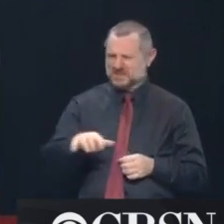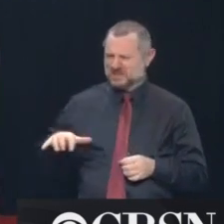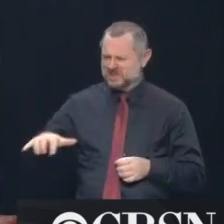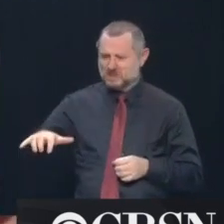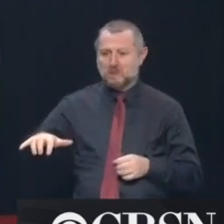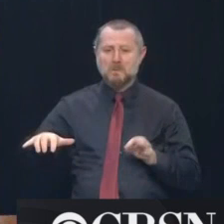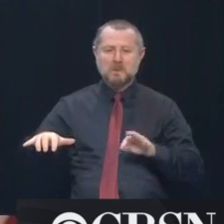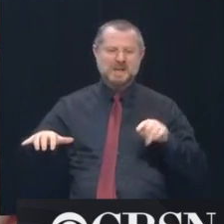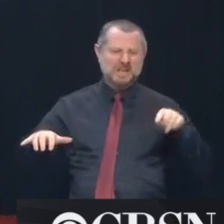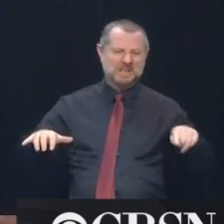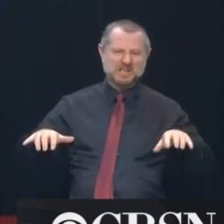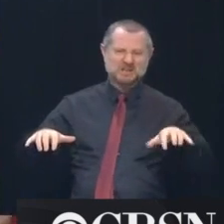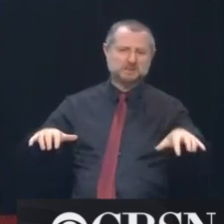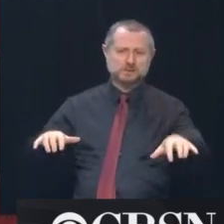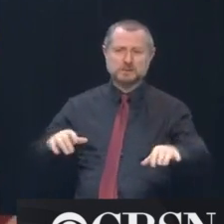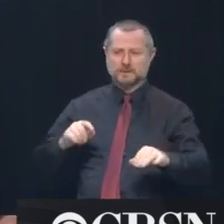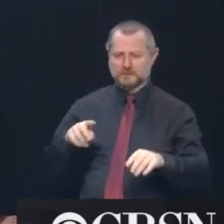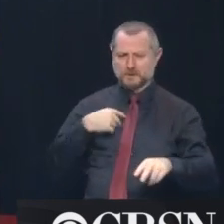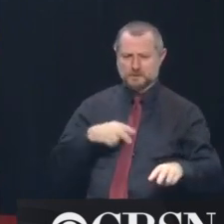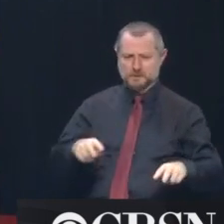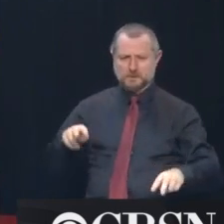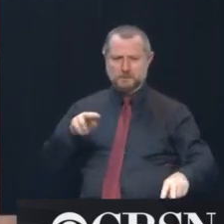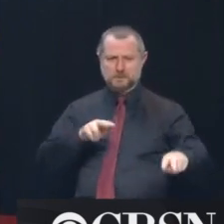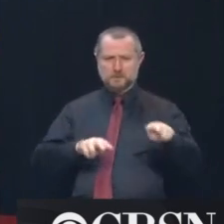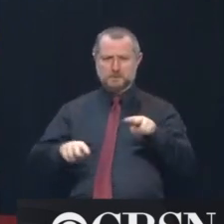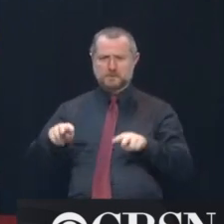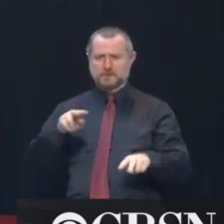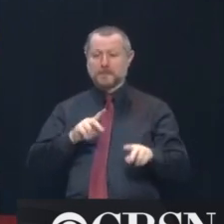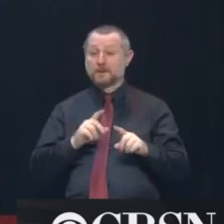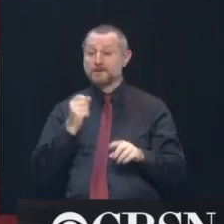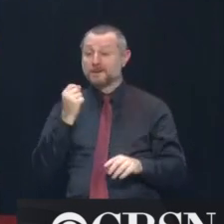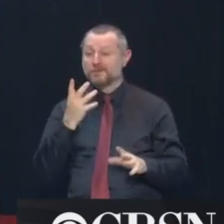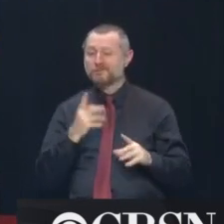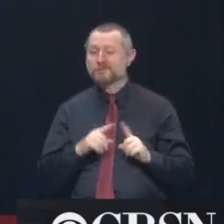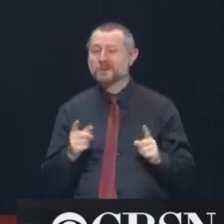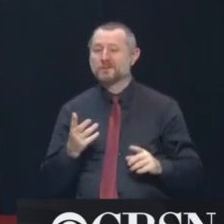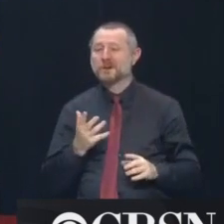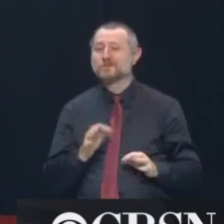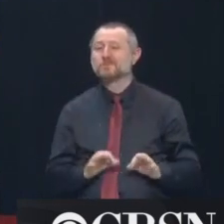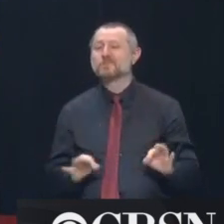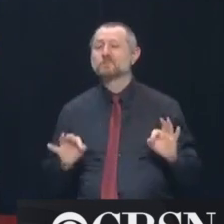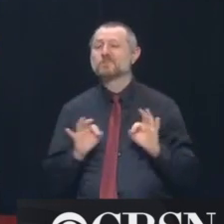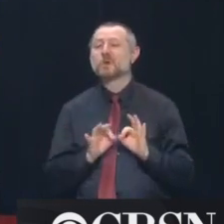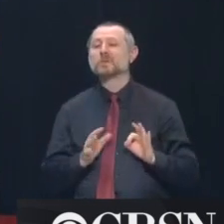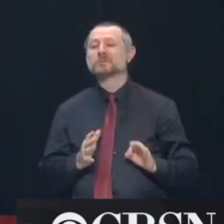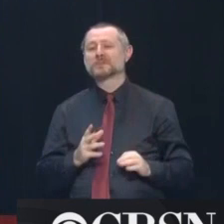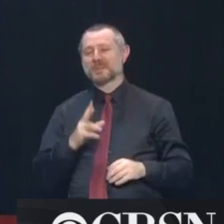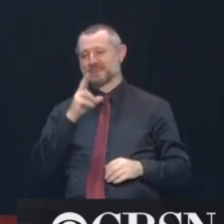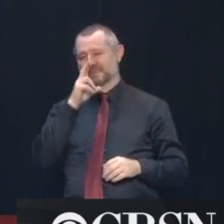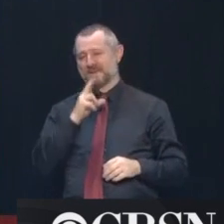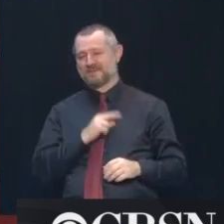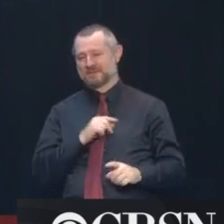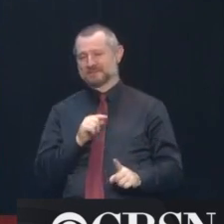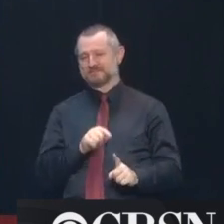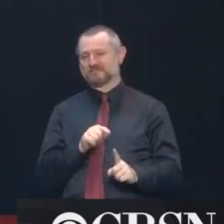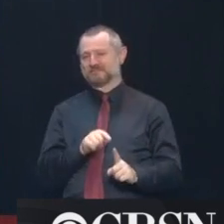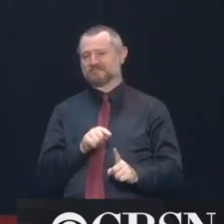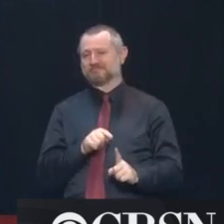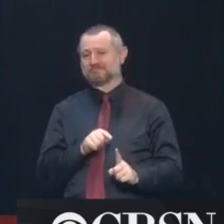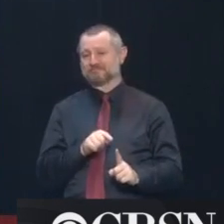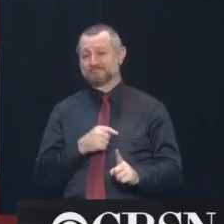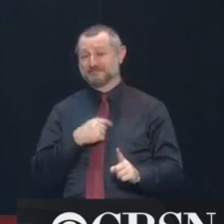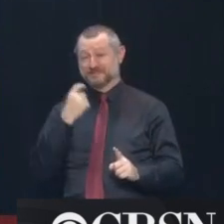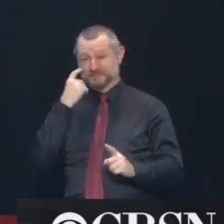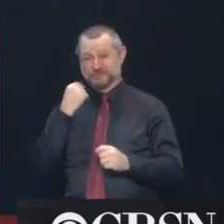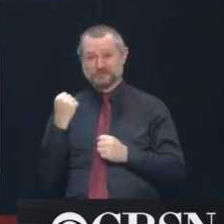The big X factor is Thanksgiving. When we were driving over here just now, there was much more traffic on the streets than we've